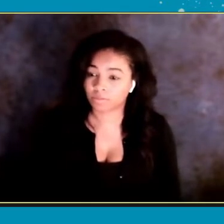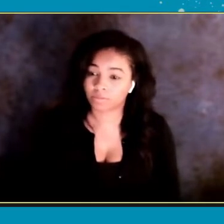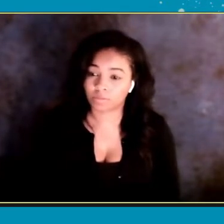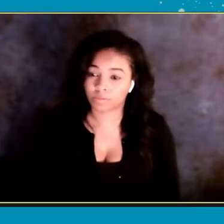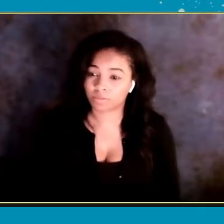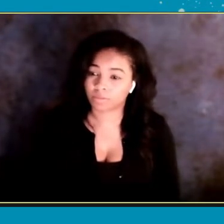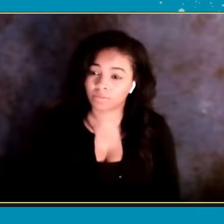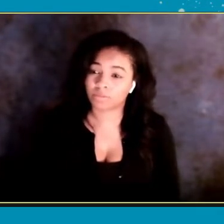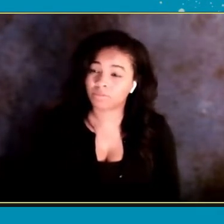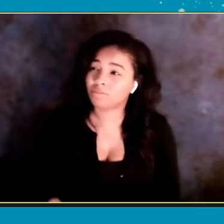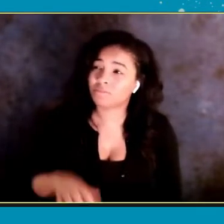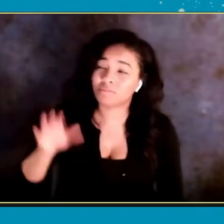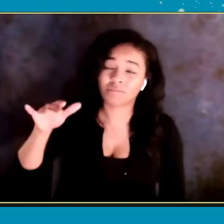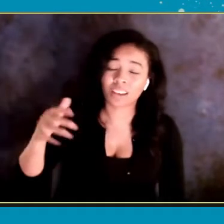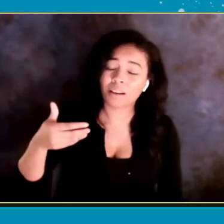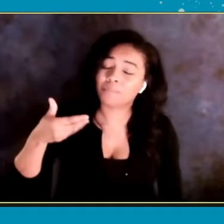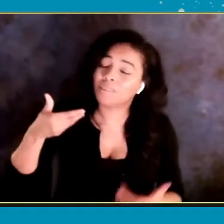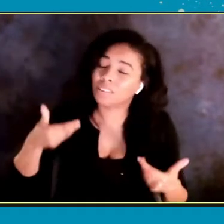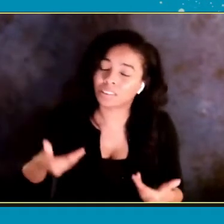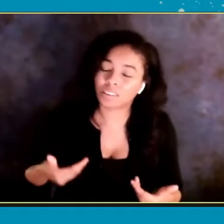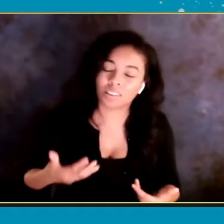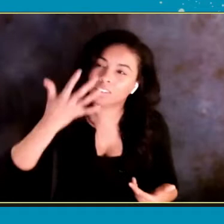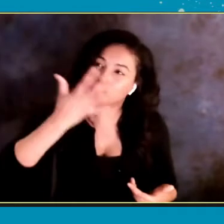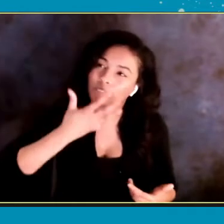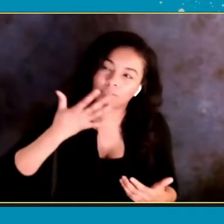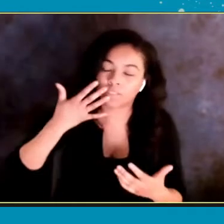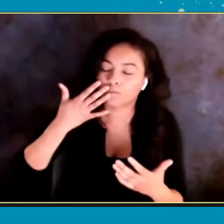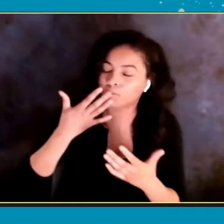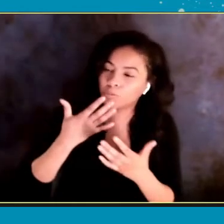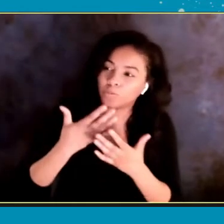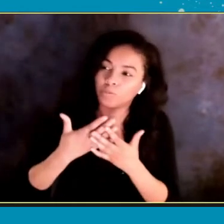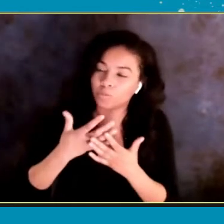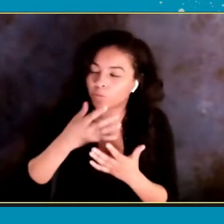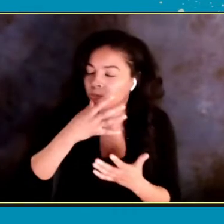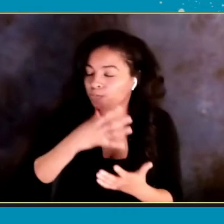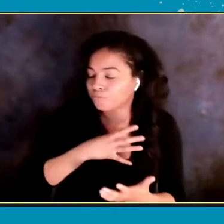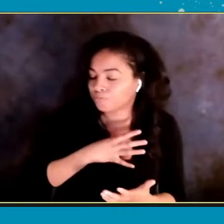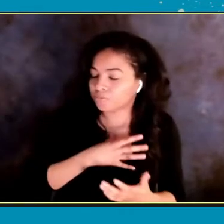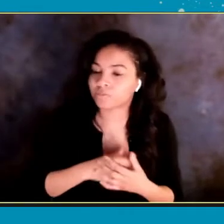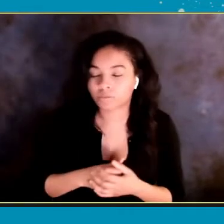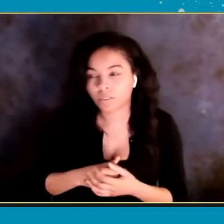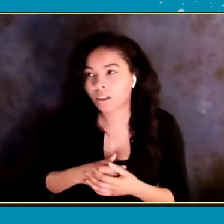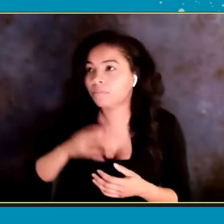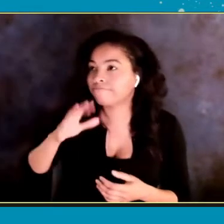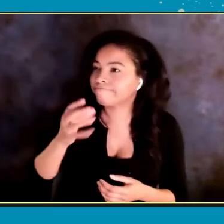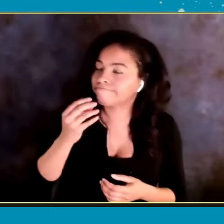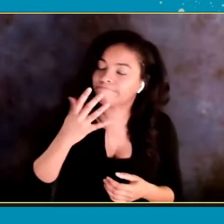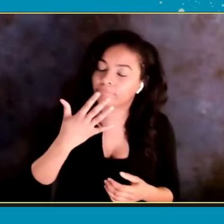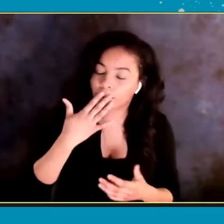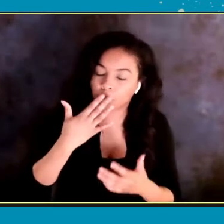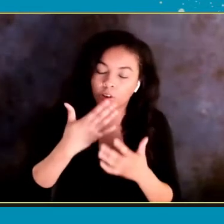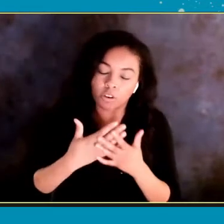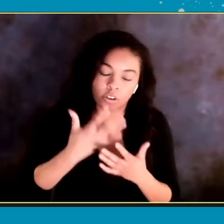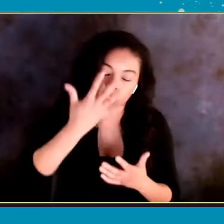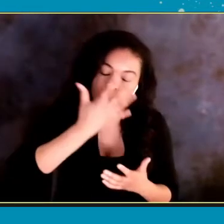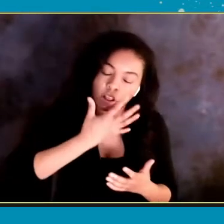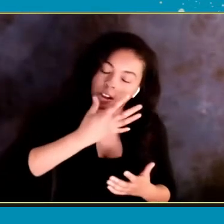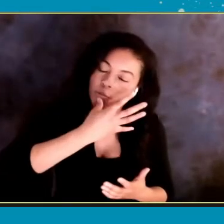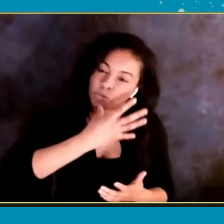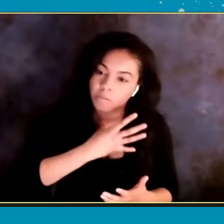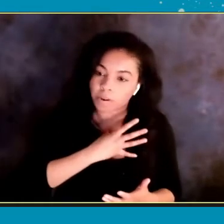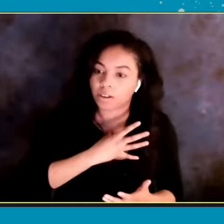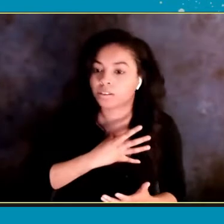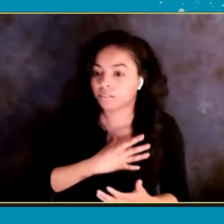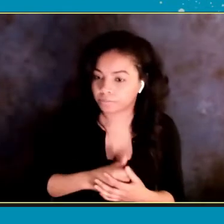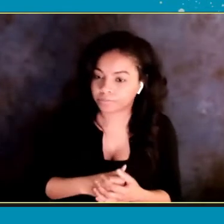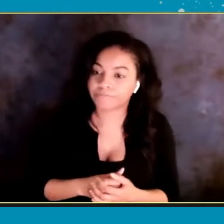Lord, you know I'm a good woman. Lord, you know I'm a good girl. If you